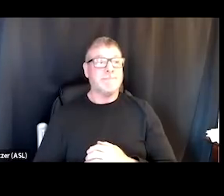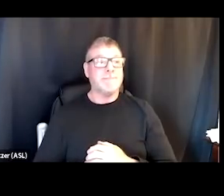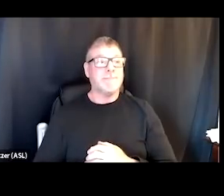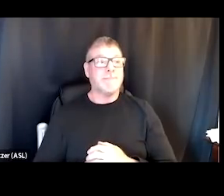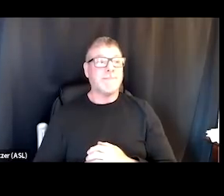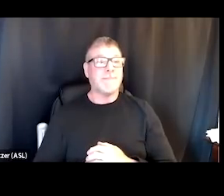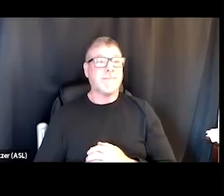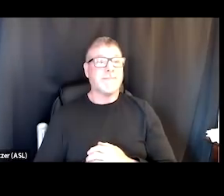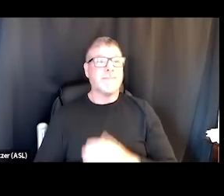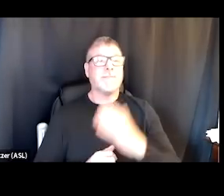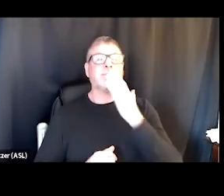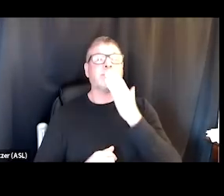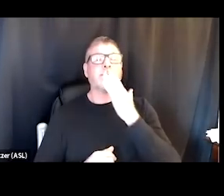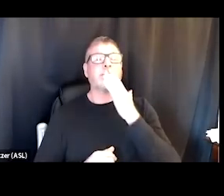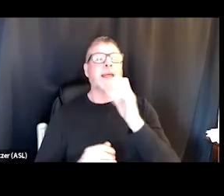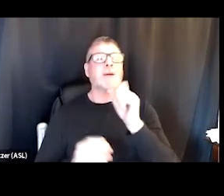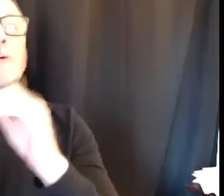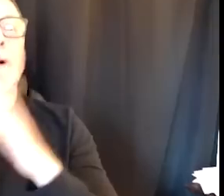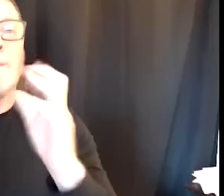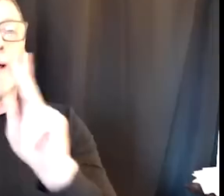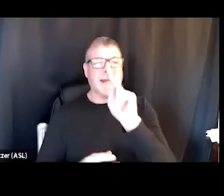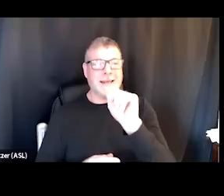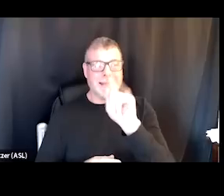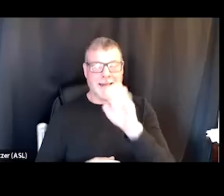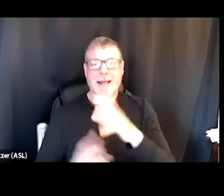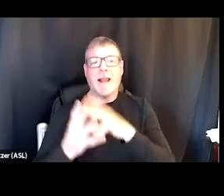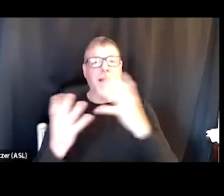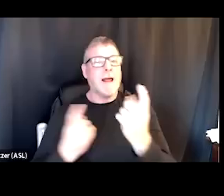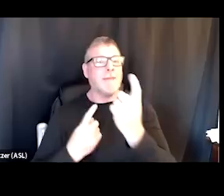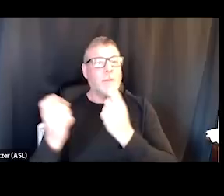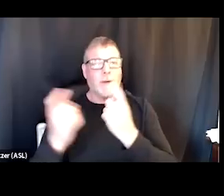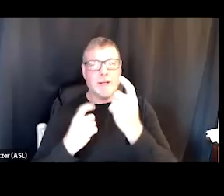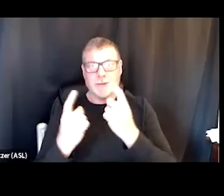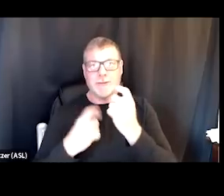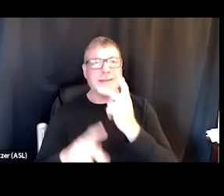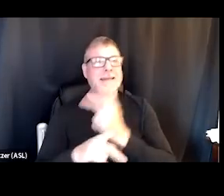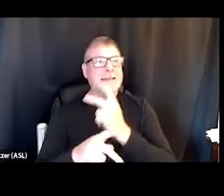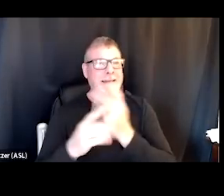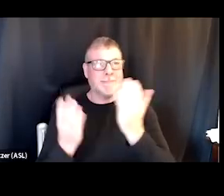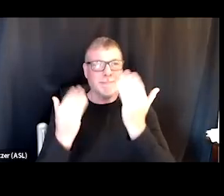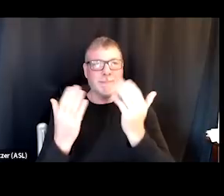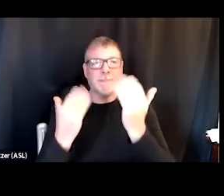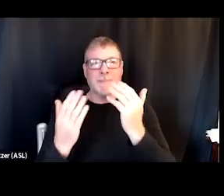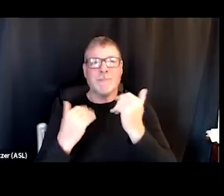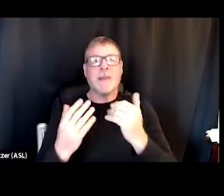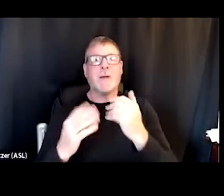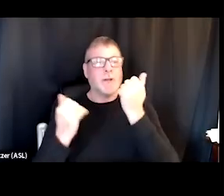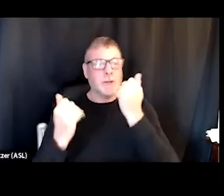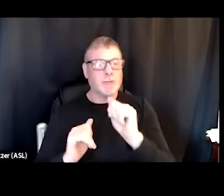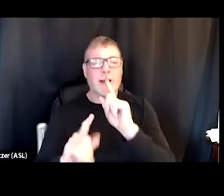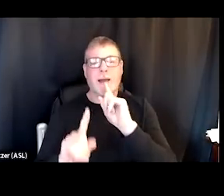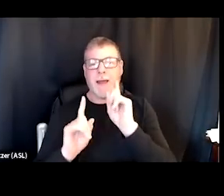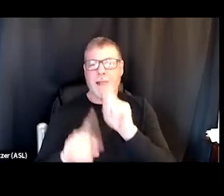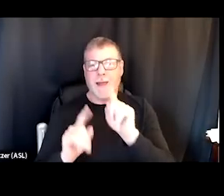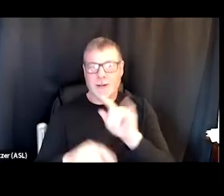Yes, thank you so much, Joseph. And there's a lot of great questions. Keep them coming in the chat. We will get to many. We're trying to answer some